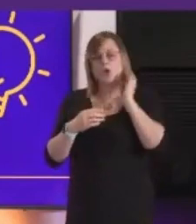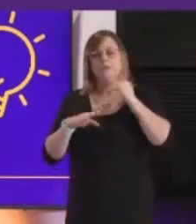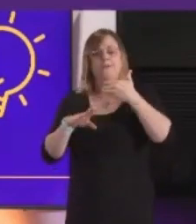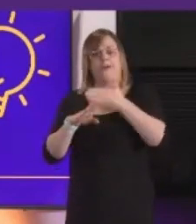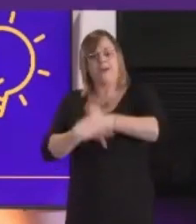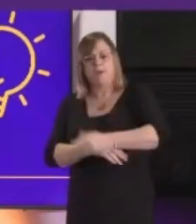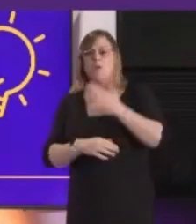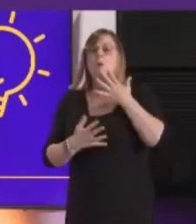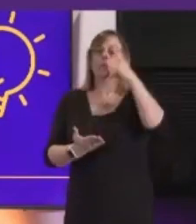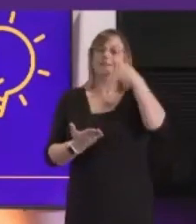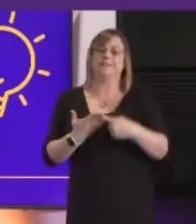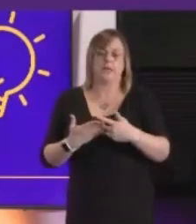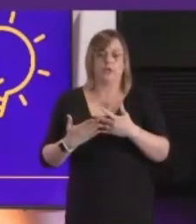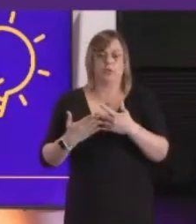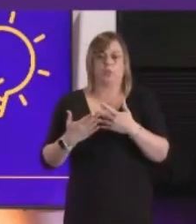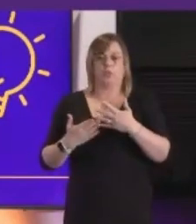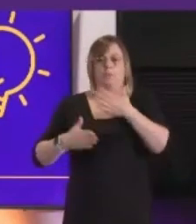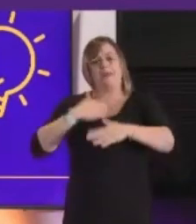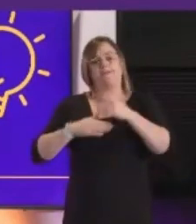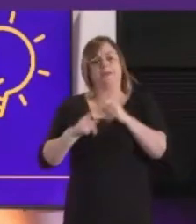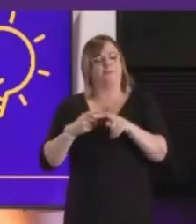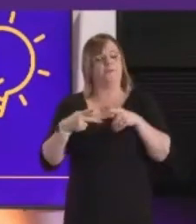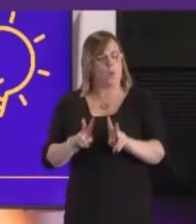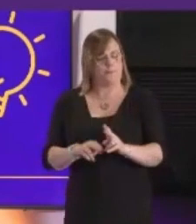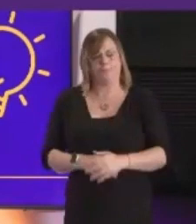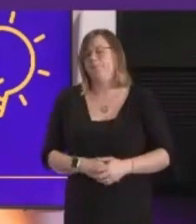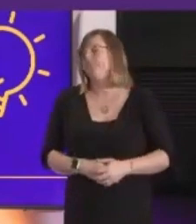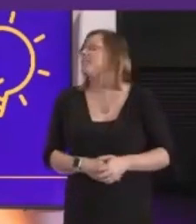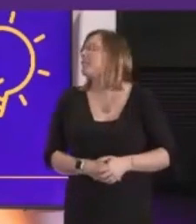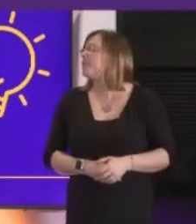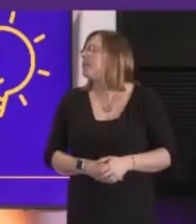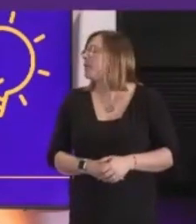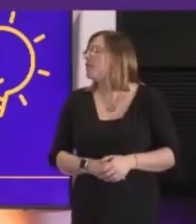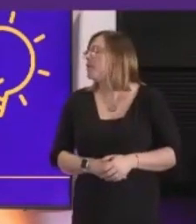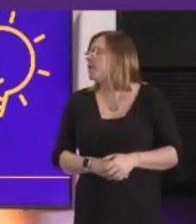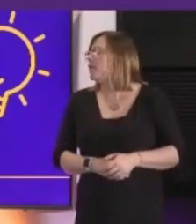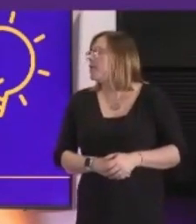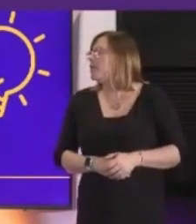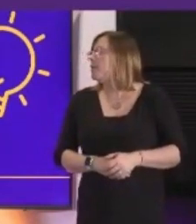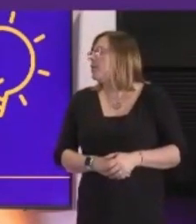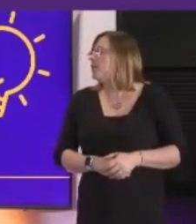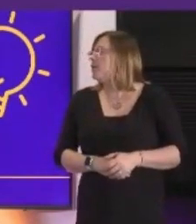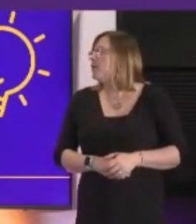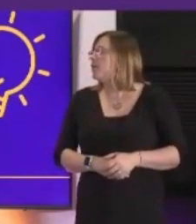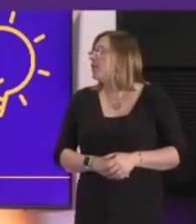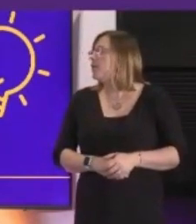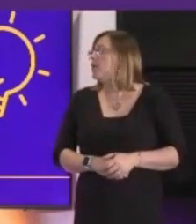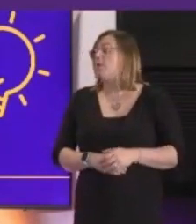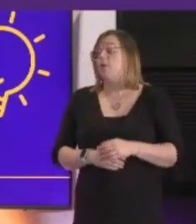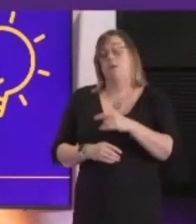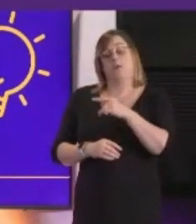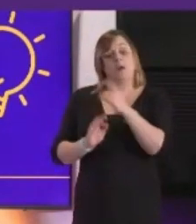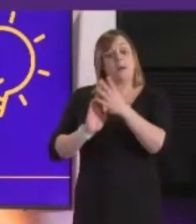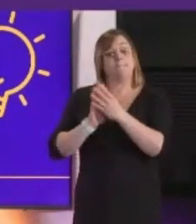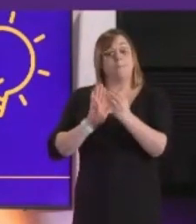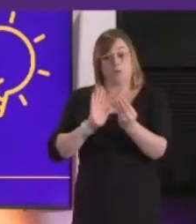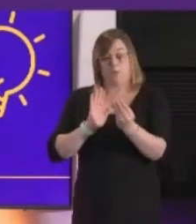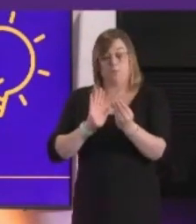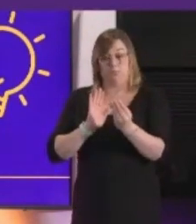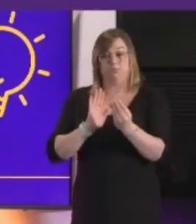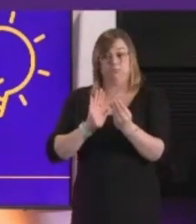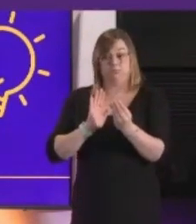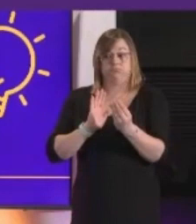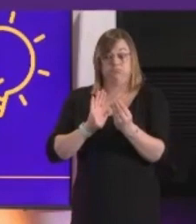make that decision to act. And presumably, the other bit that I would assume about that model is that the way